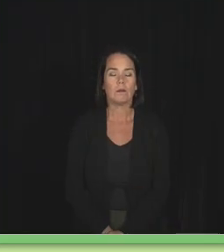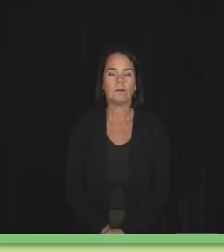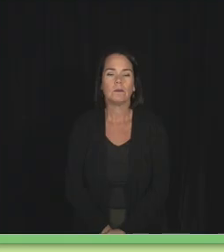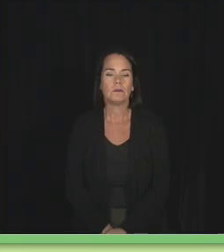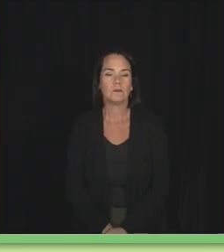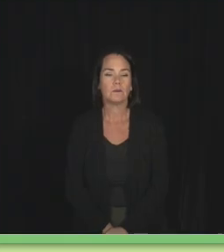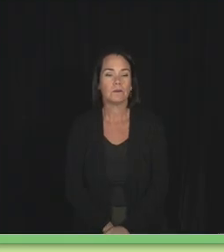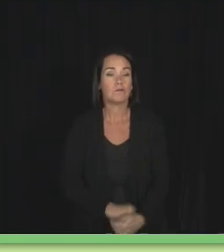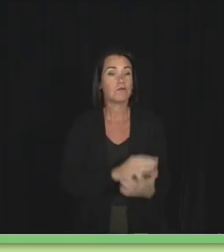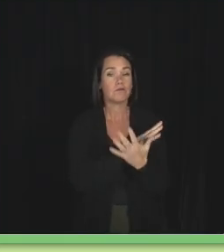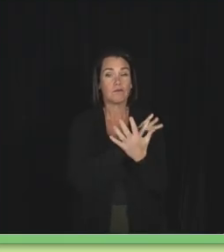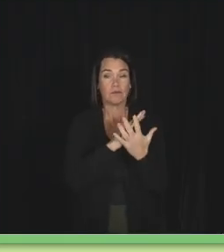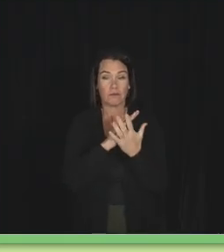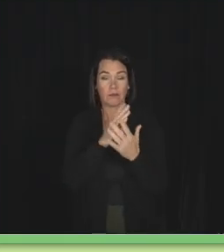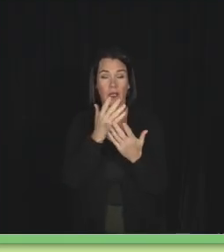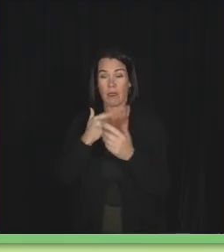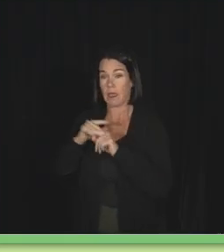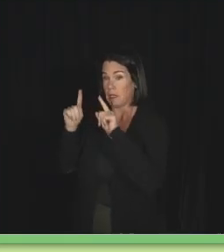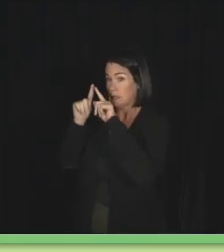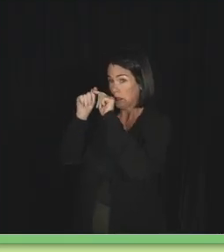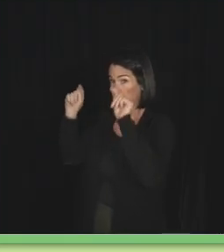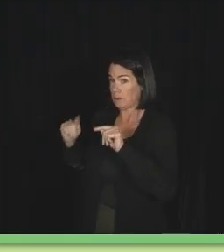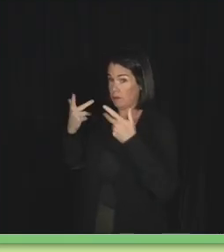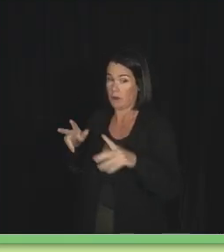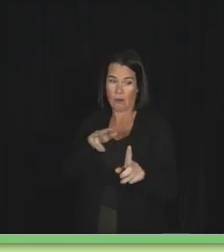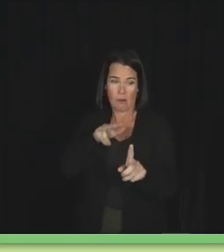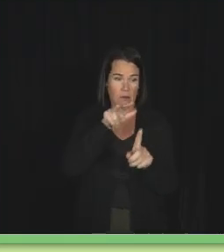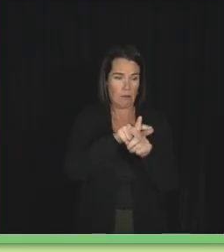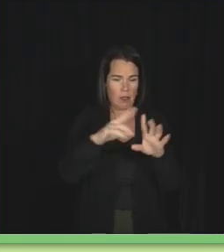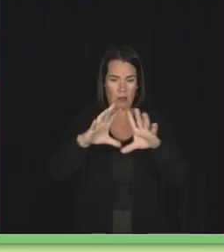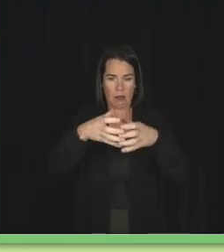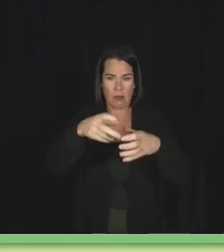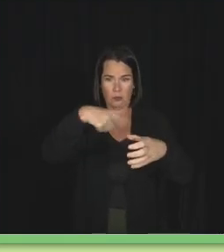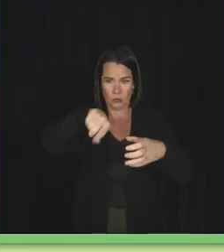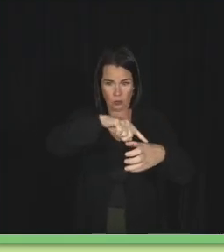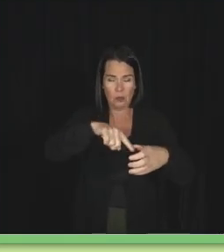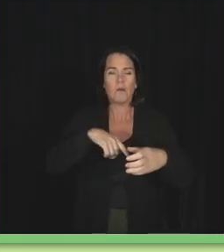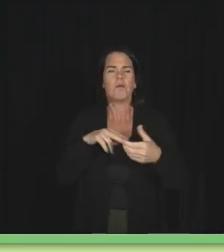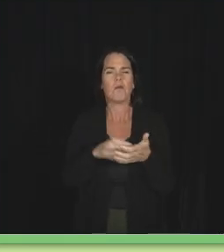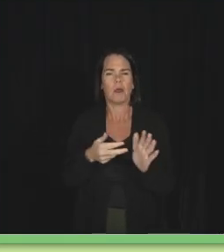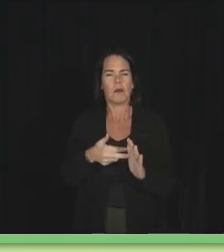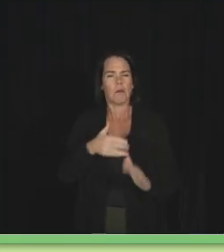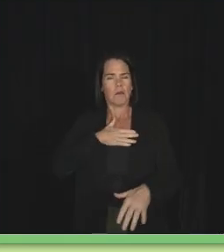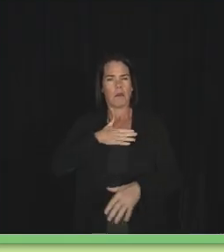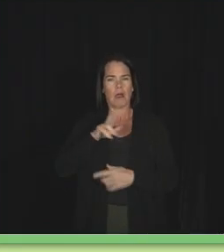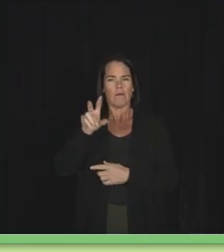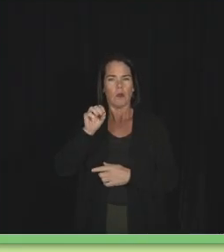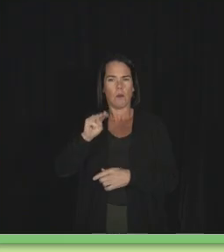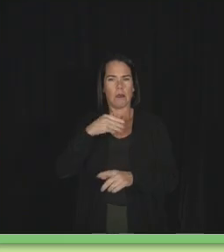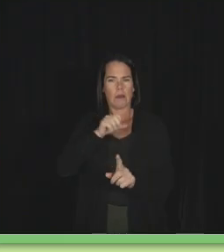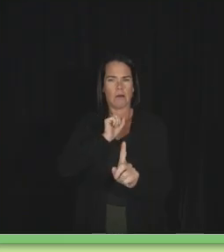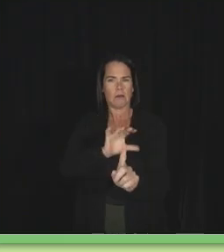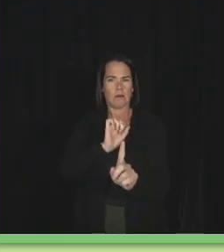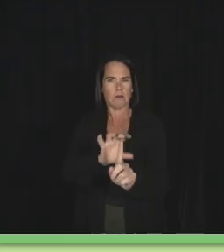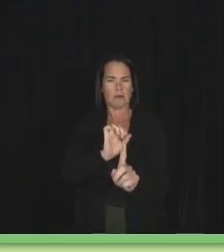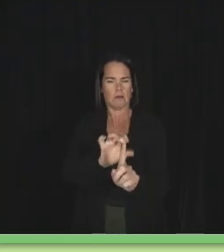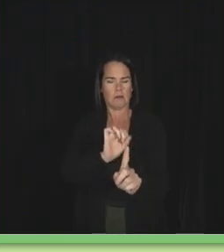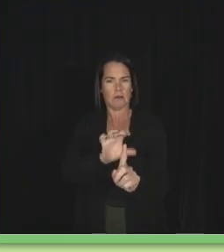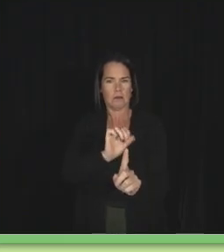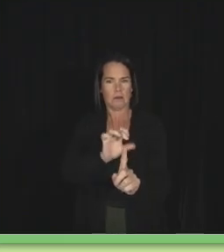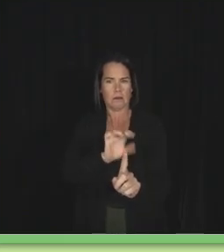After applying that template to the cluster, I can start deploying my VOM deployment